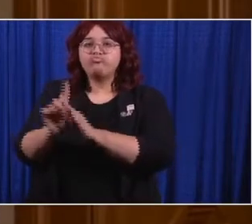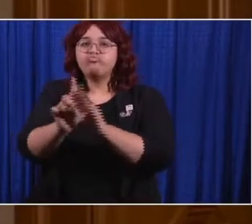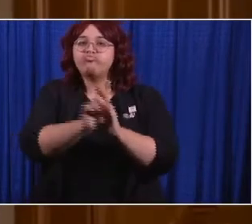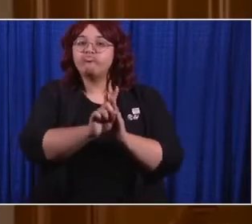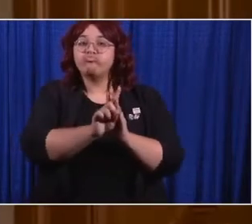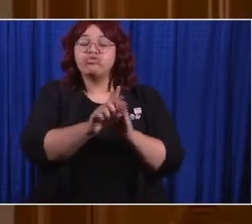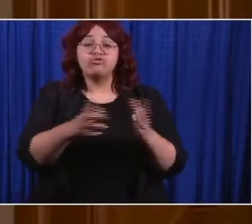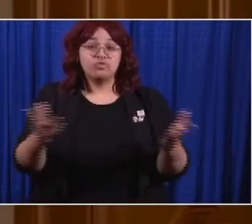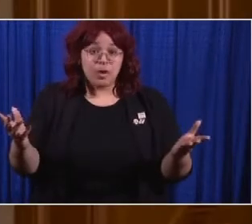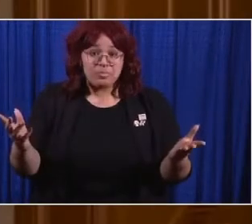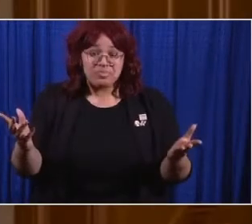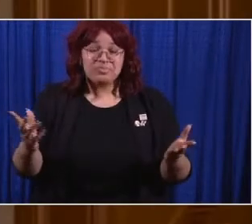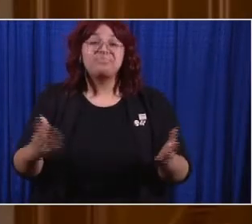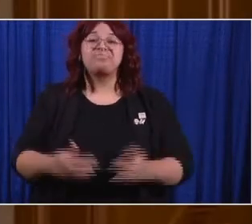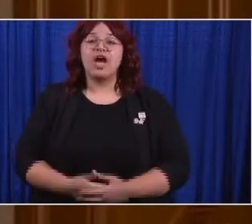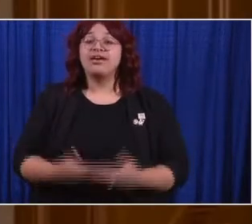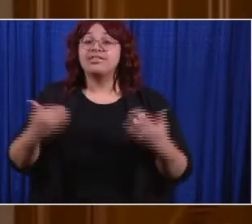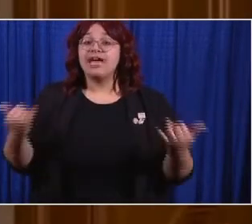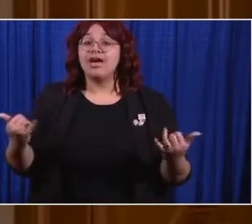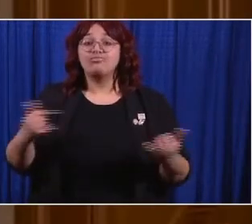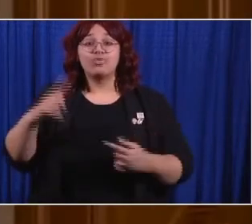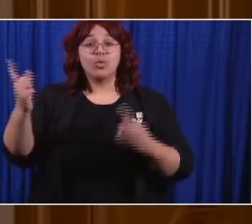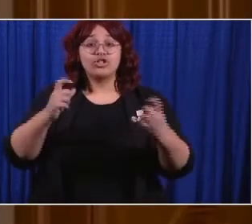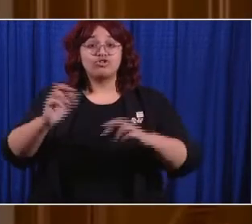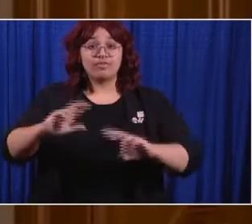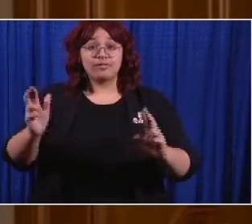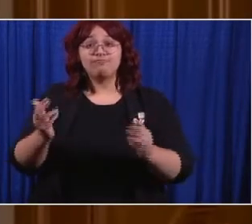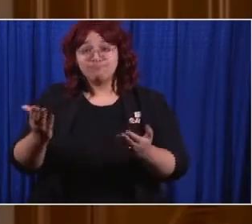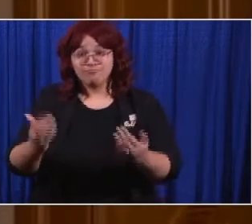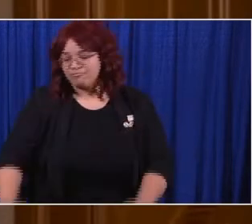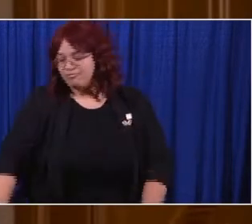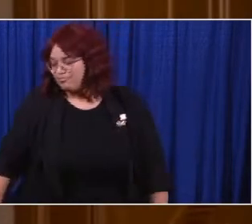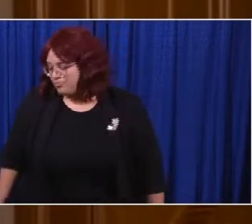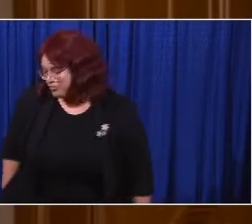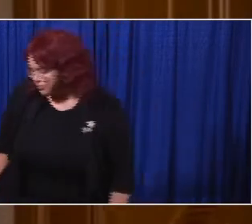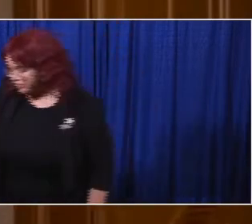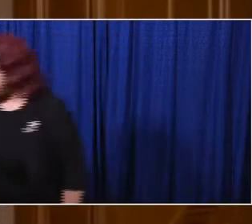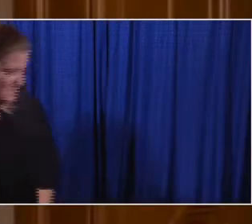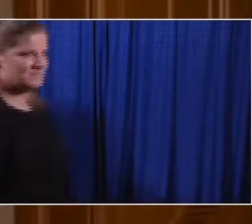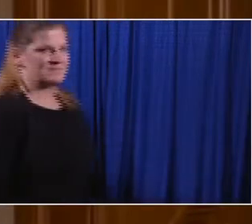for questions. Governor, first question today is from Jess Hardin at